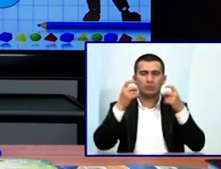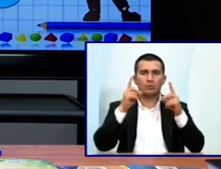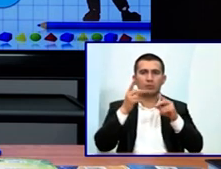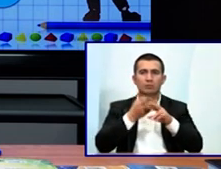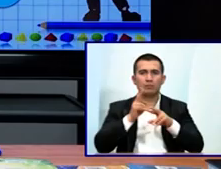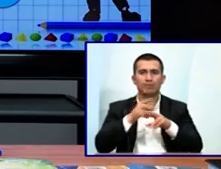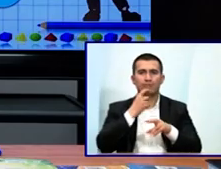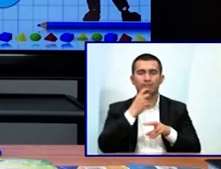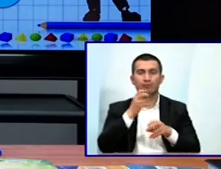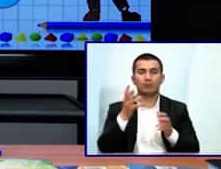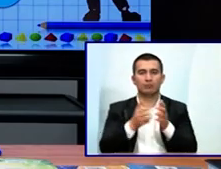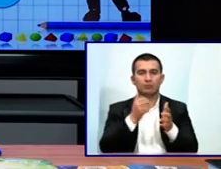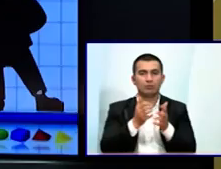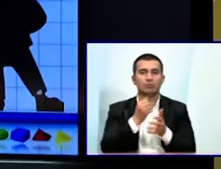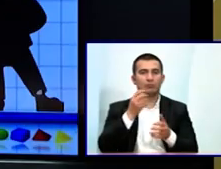qulay.